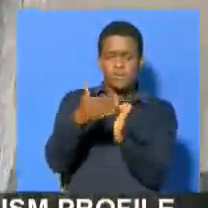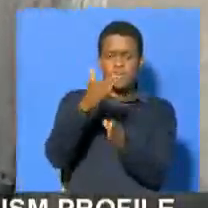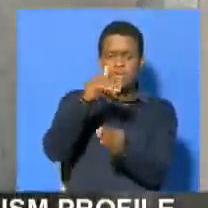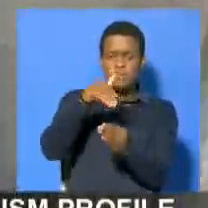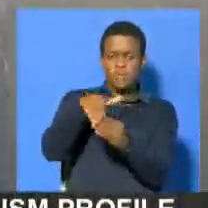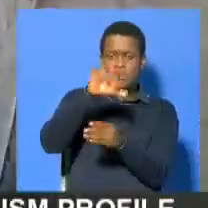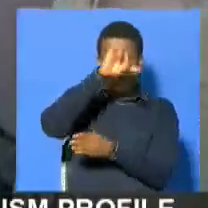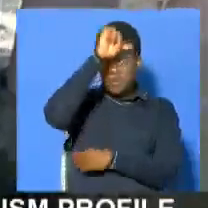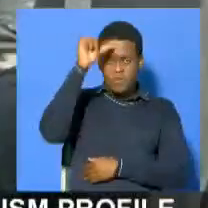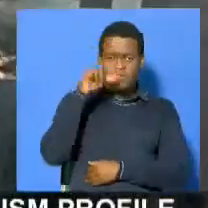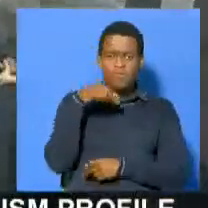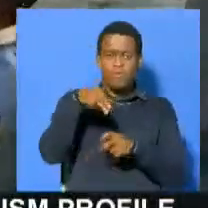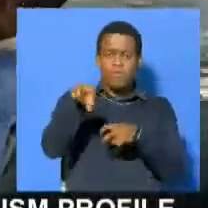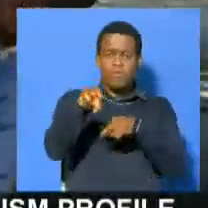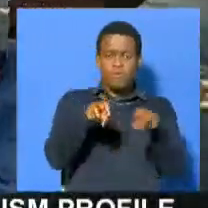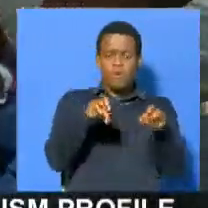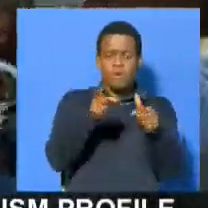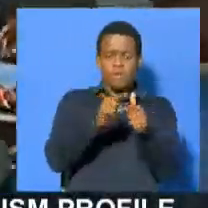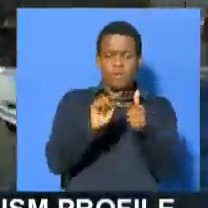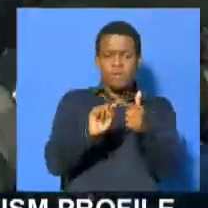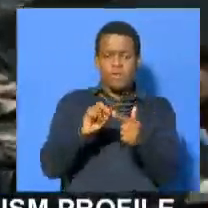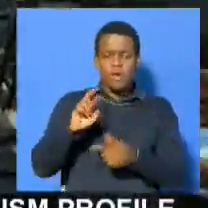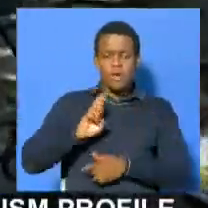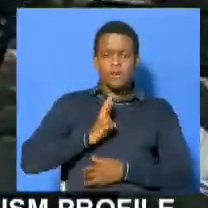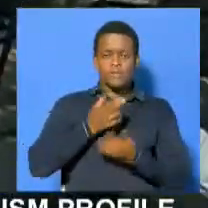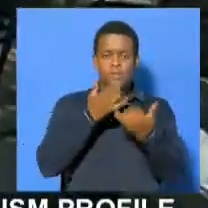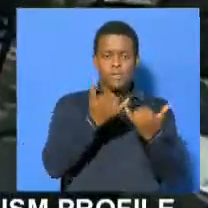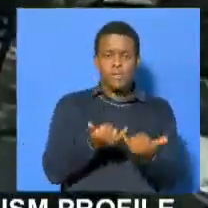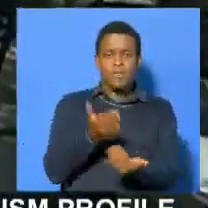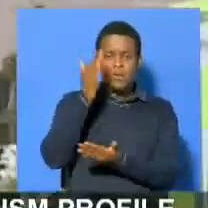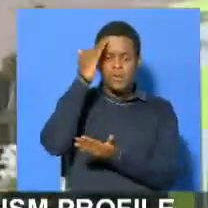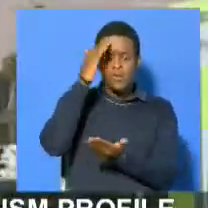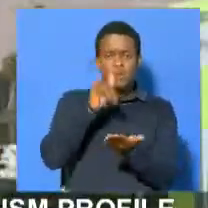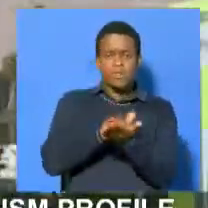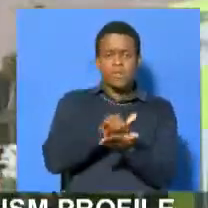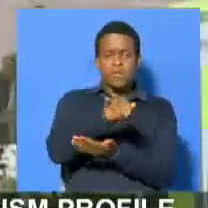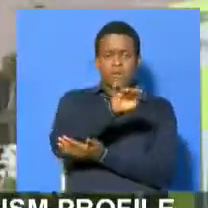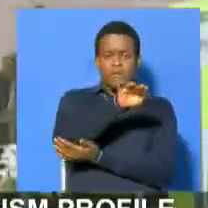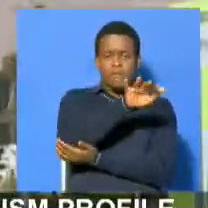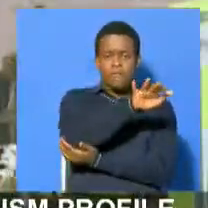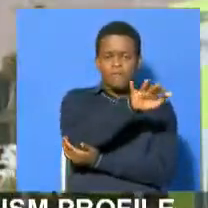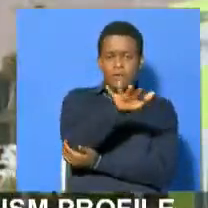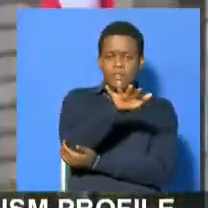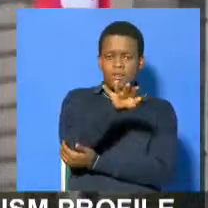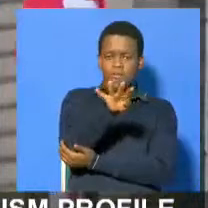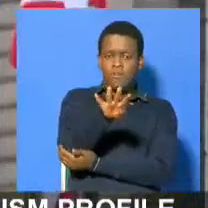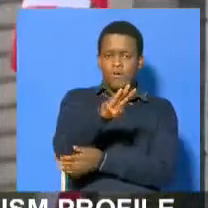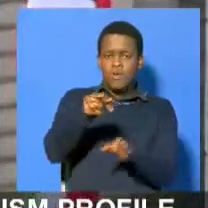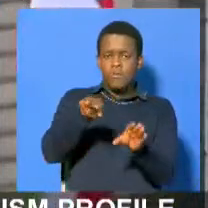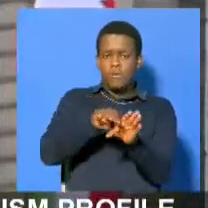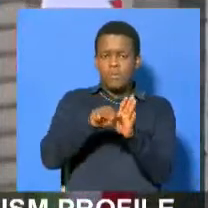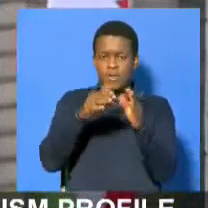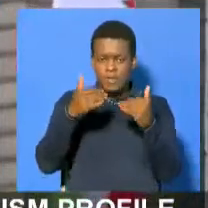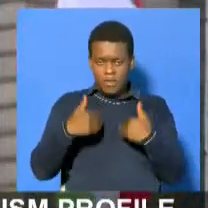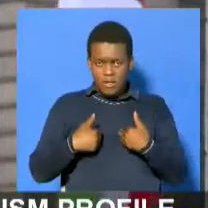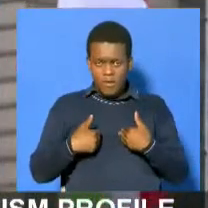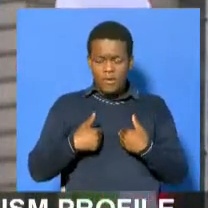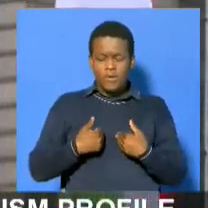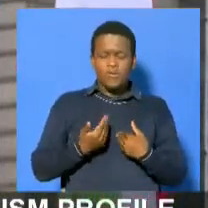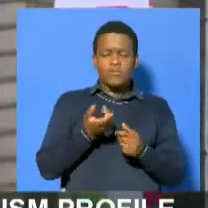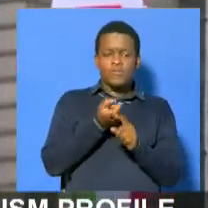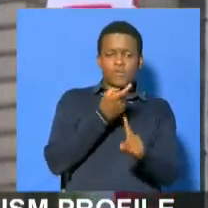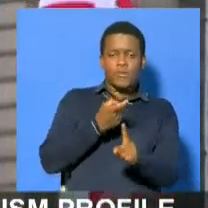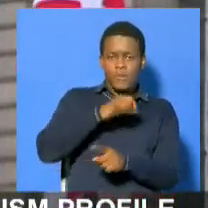African Tourism Board. And we are all aware that we've got 54 member states within the African states, and we need to